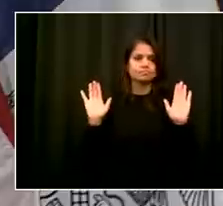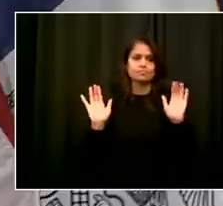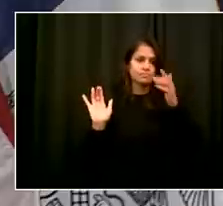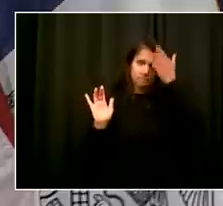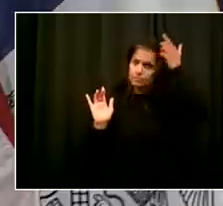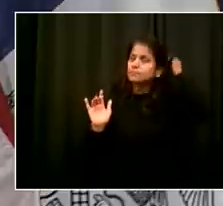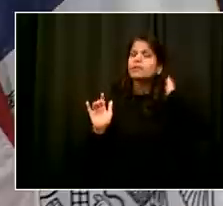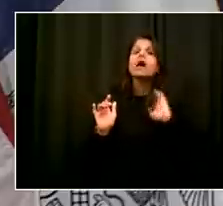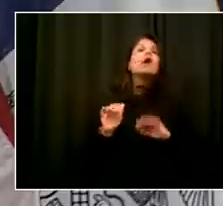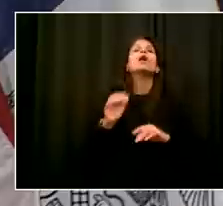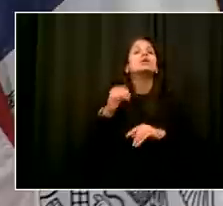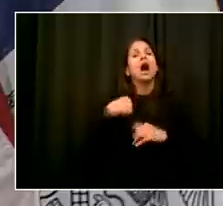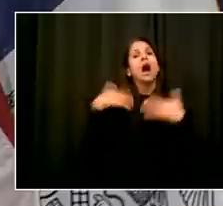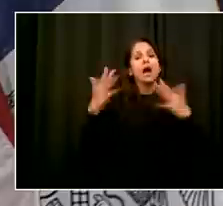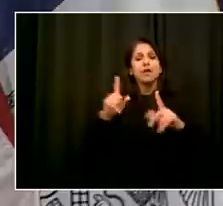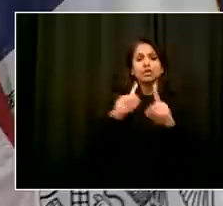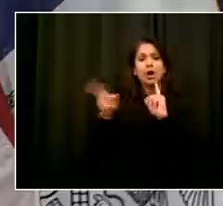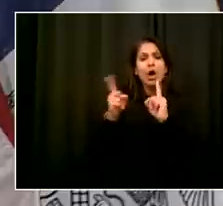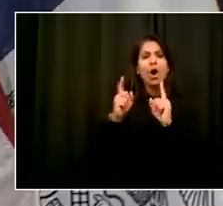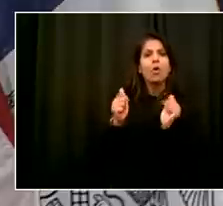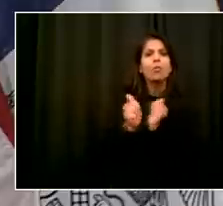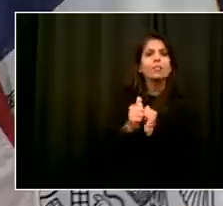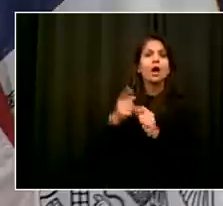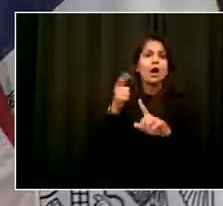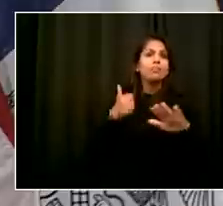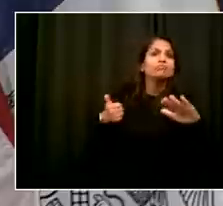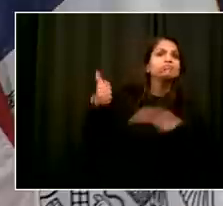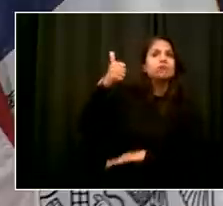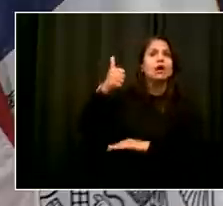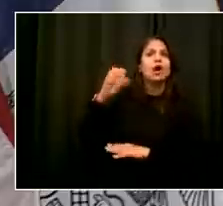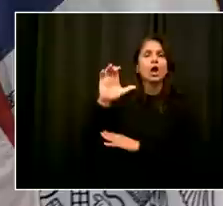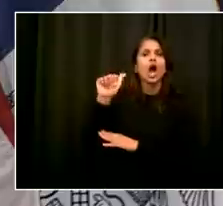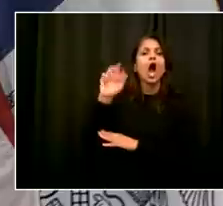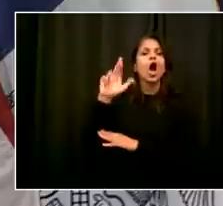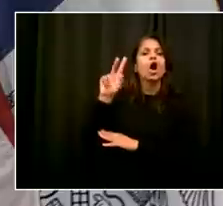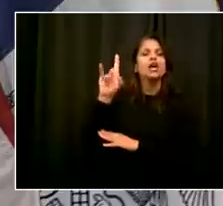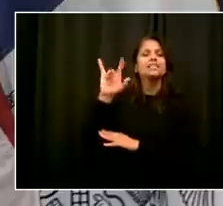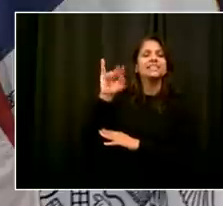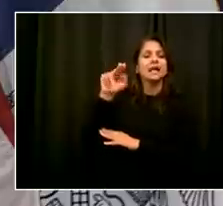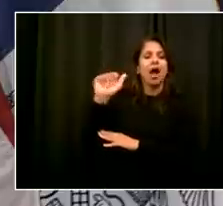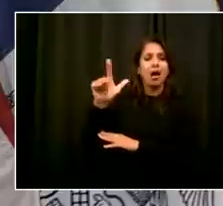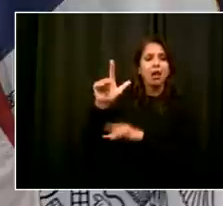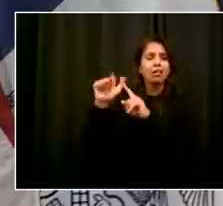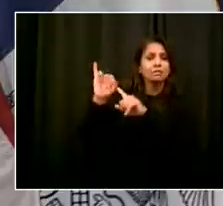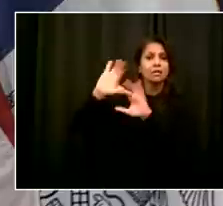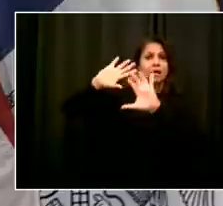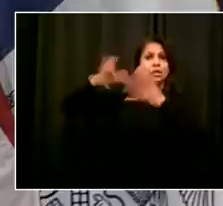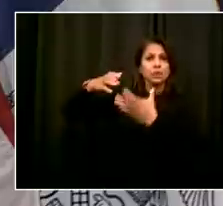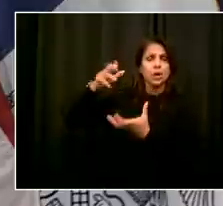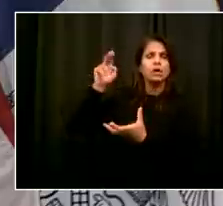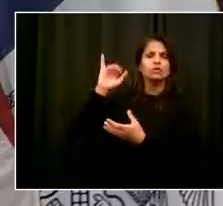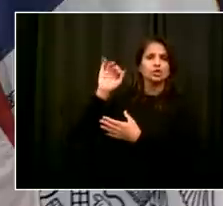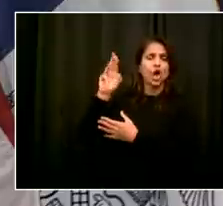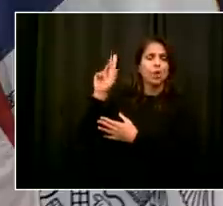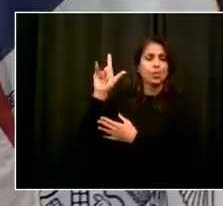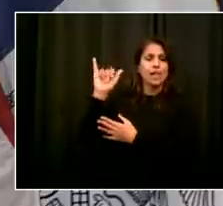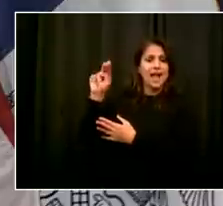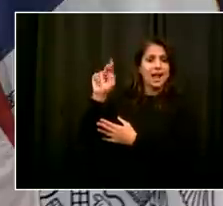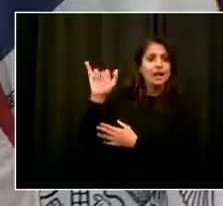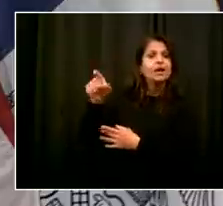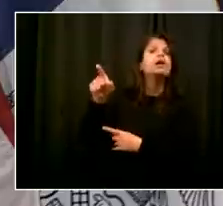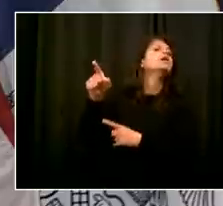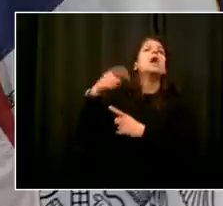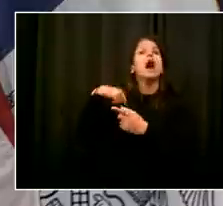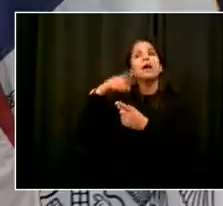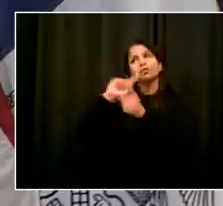understand, the fact that folks in other school systems are urgently trying to protect